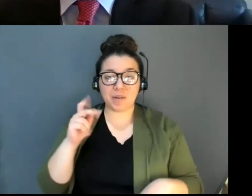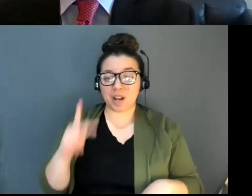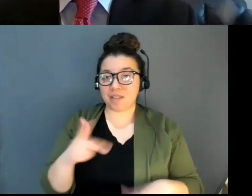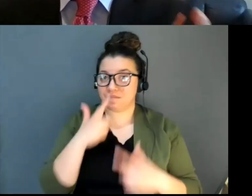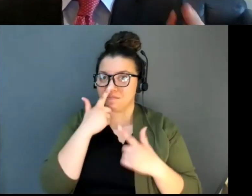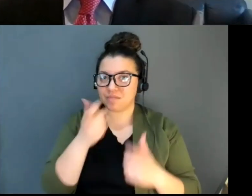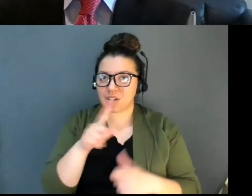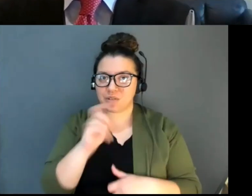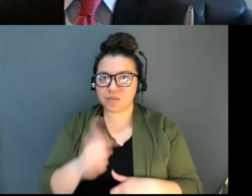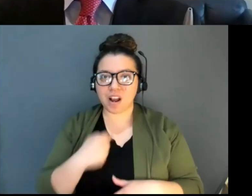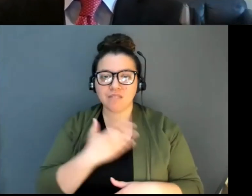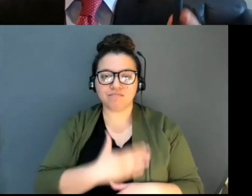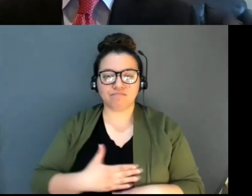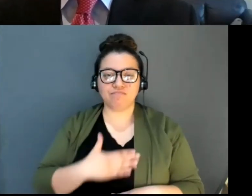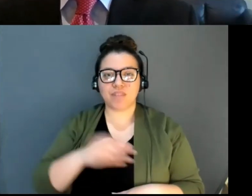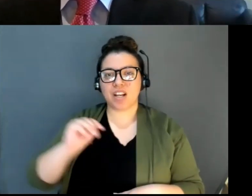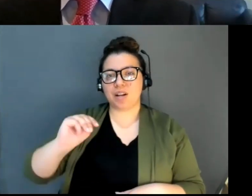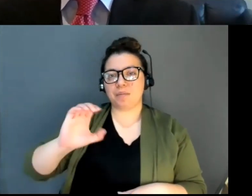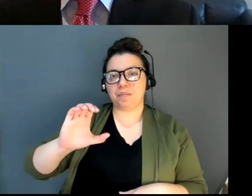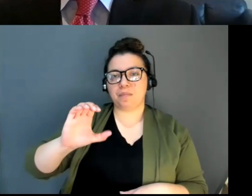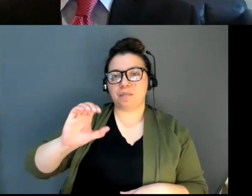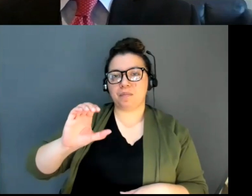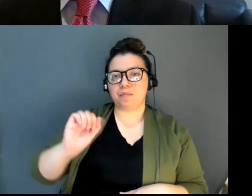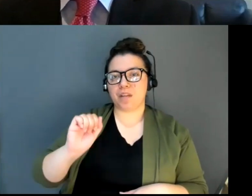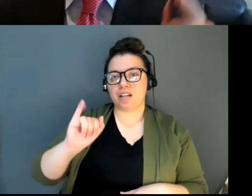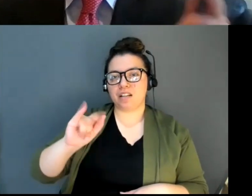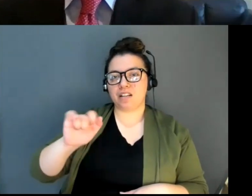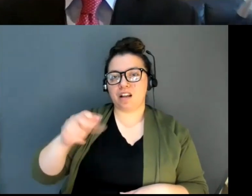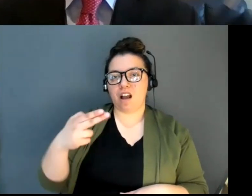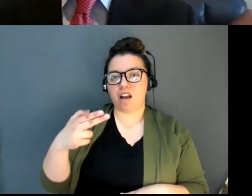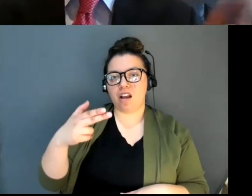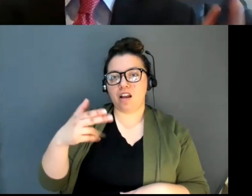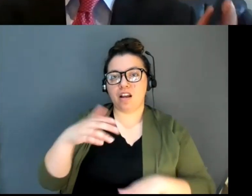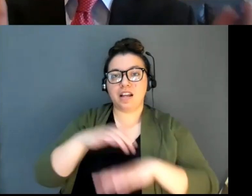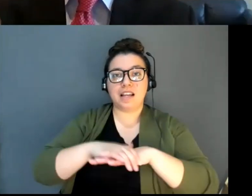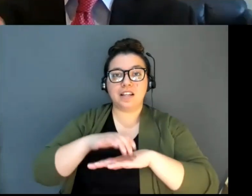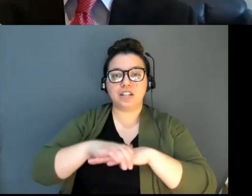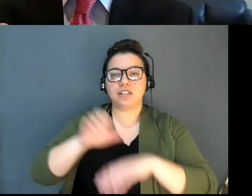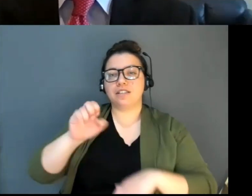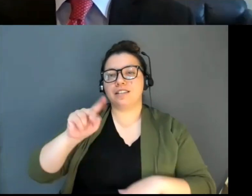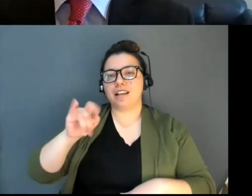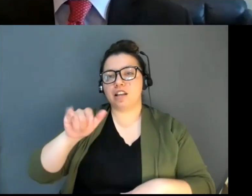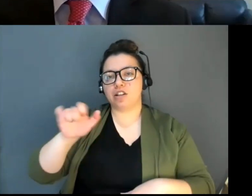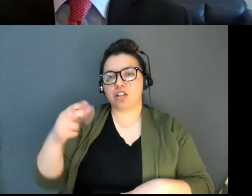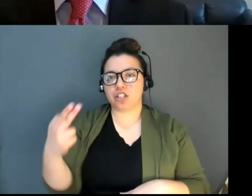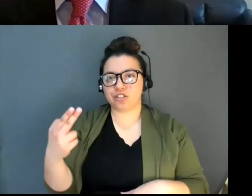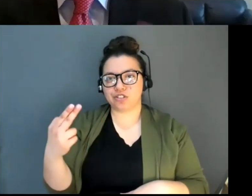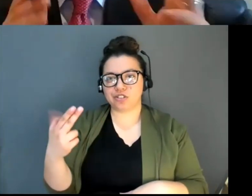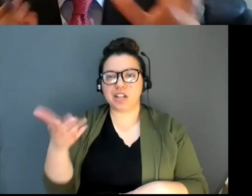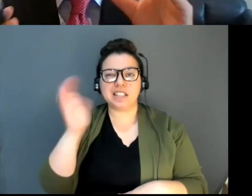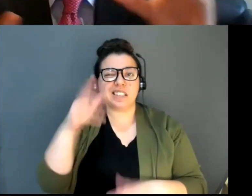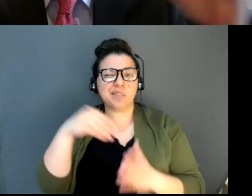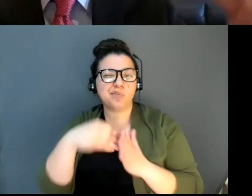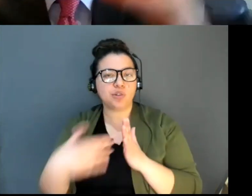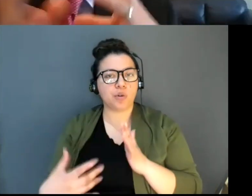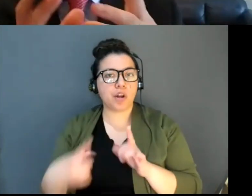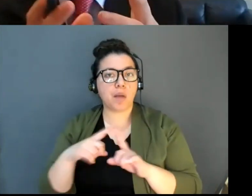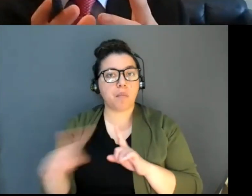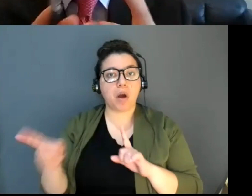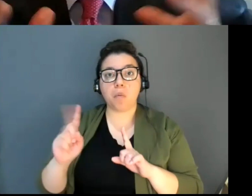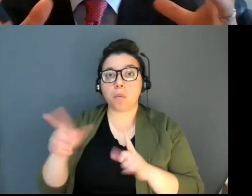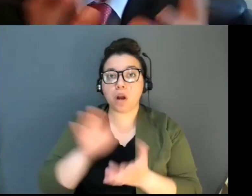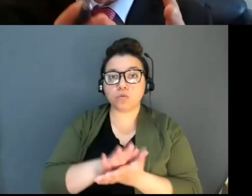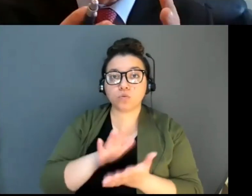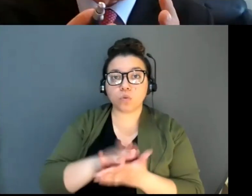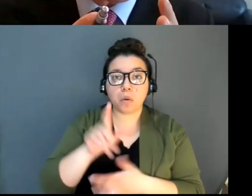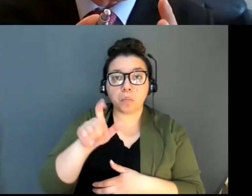appreciate Micaiah English. Micaiah, where do you go to school? Or are you a teacher? It seems like a student question. Couple good questions. I'm going to put them